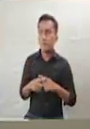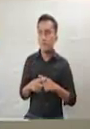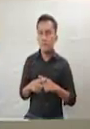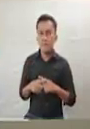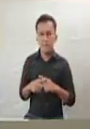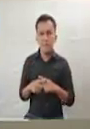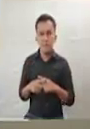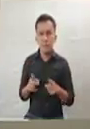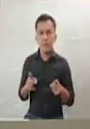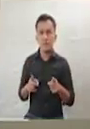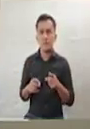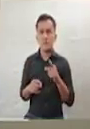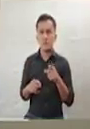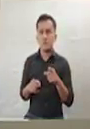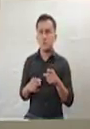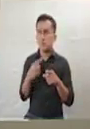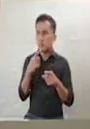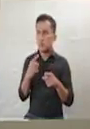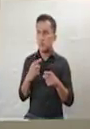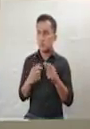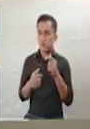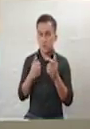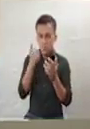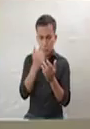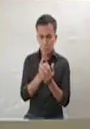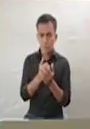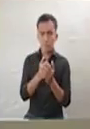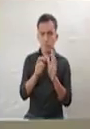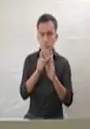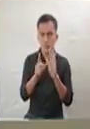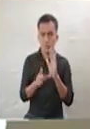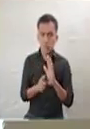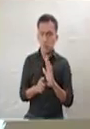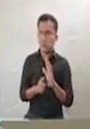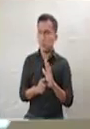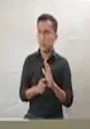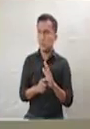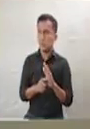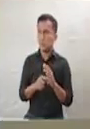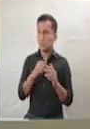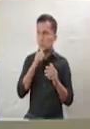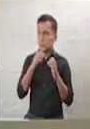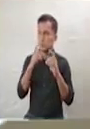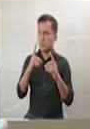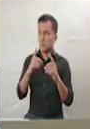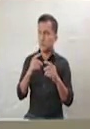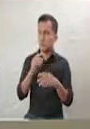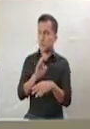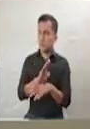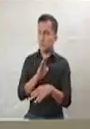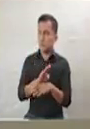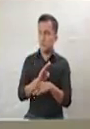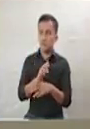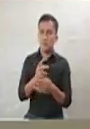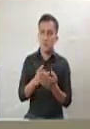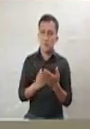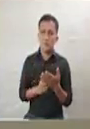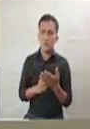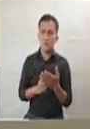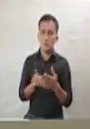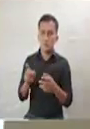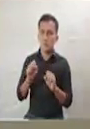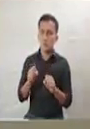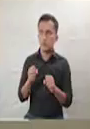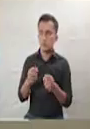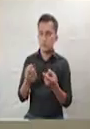why if you are called to legislate, even if it's not, I mean, it doesn't have to be education, although this is the part, no? You can answer